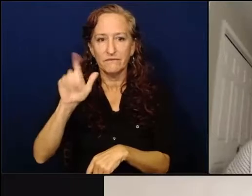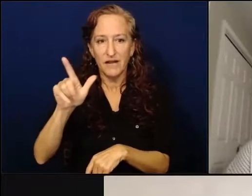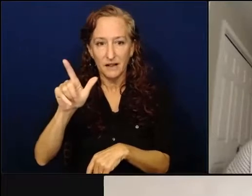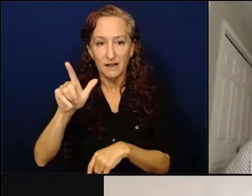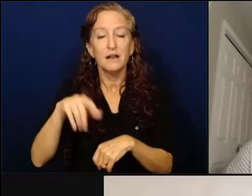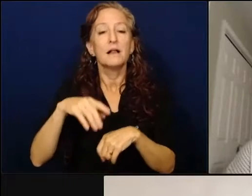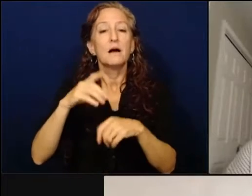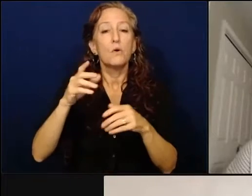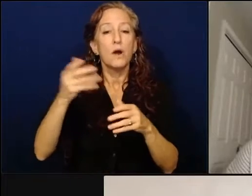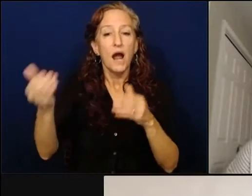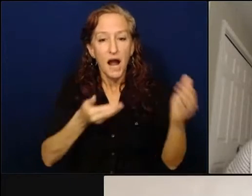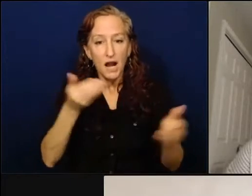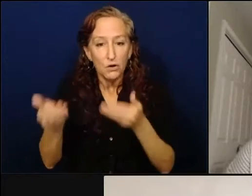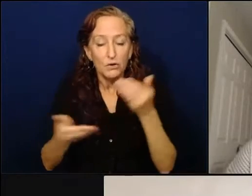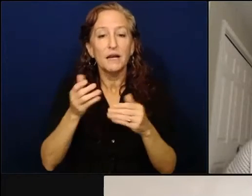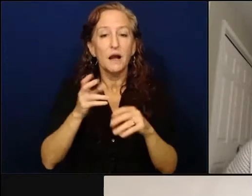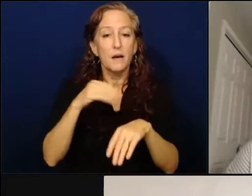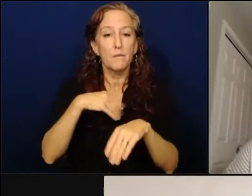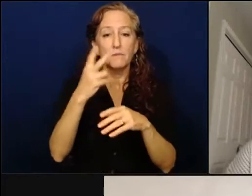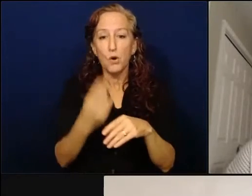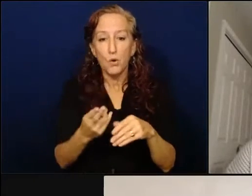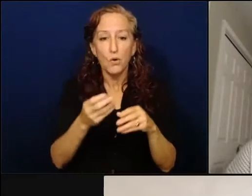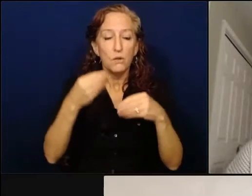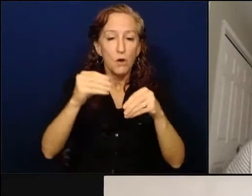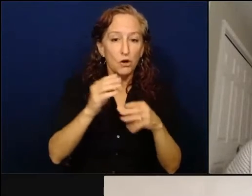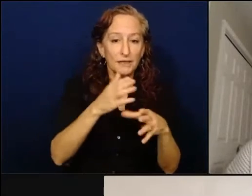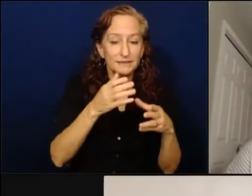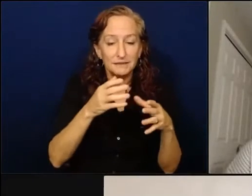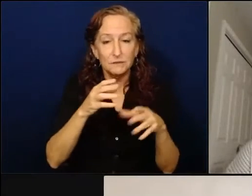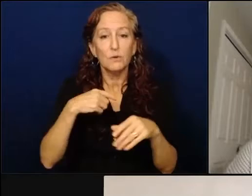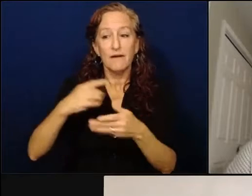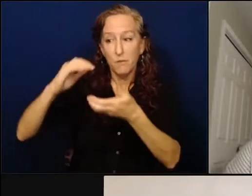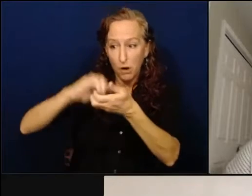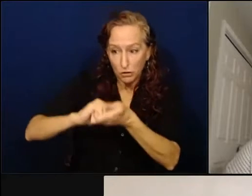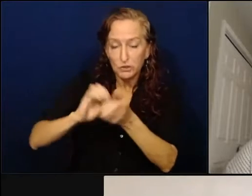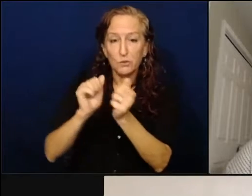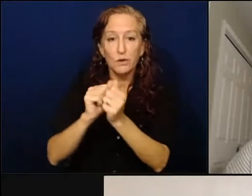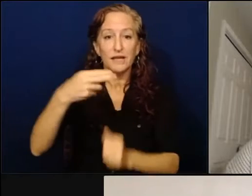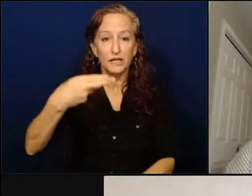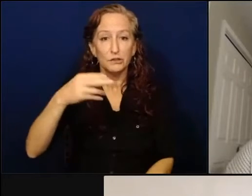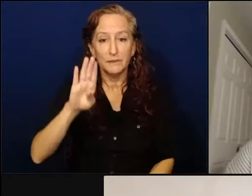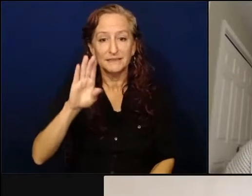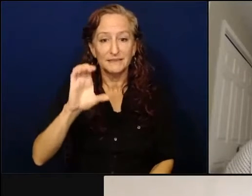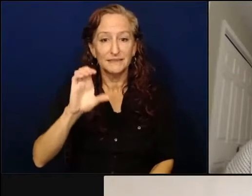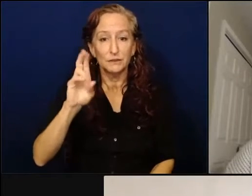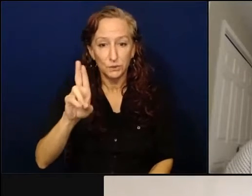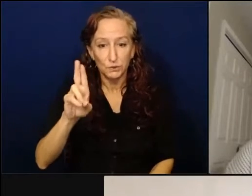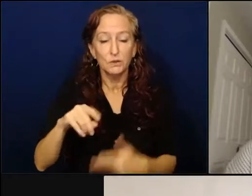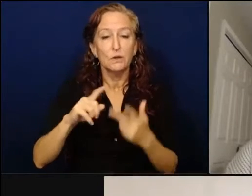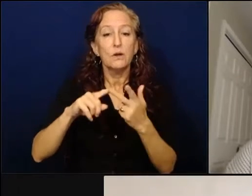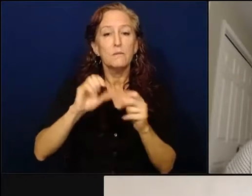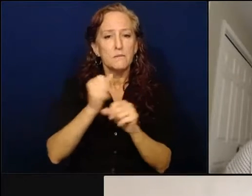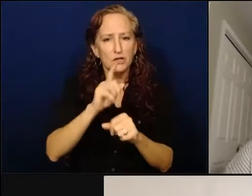markets. We've struck up partnerships with HBCUs. We've thought about increasing talent pools that are diverse